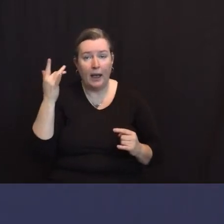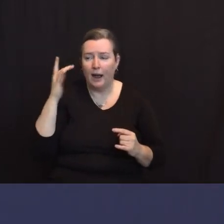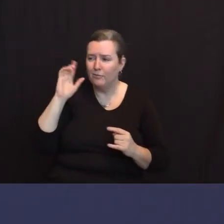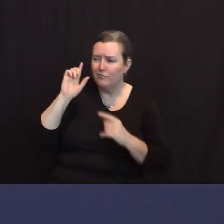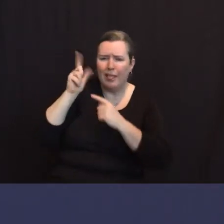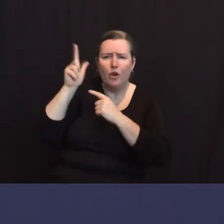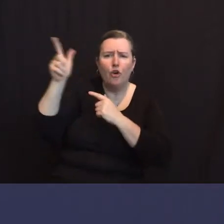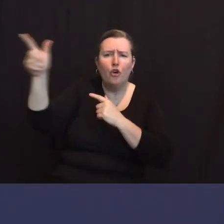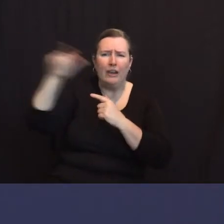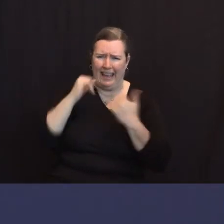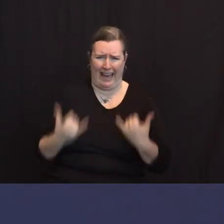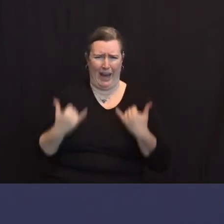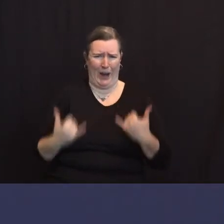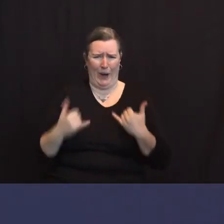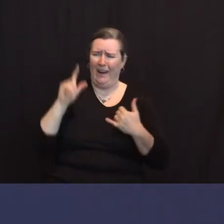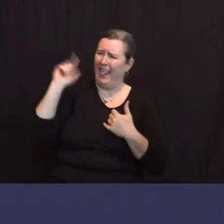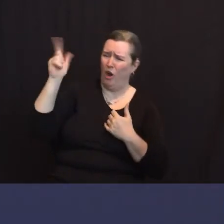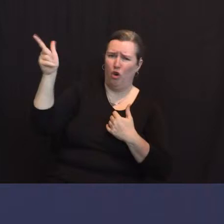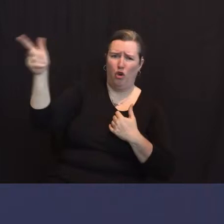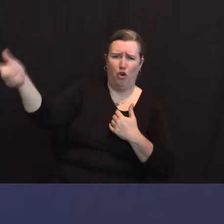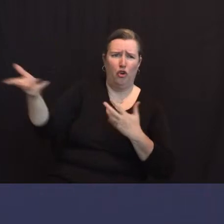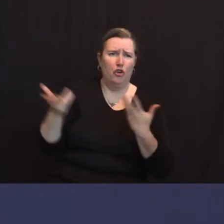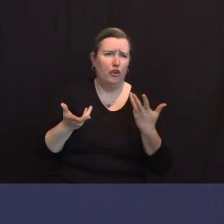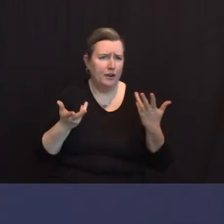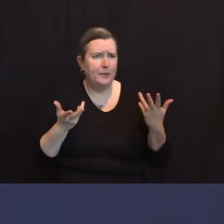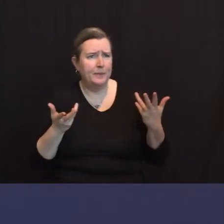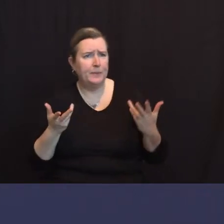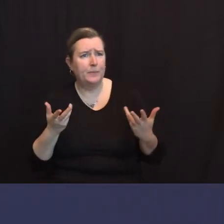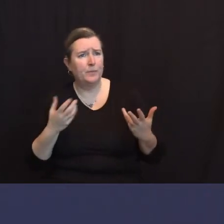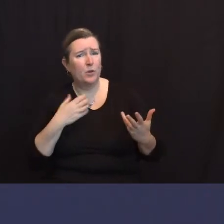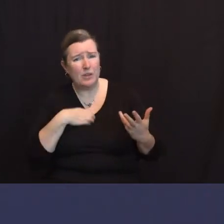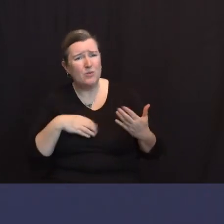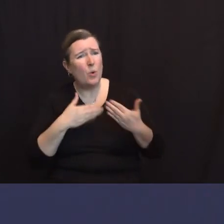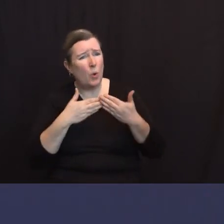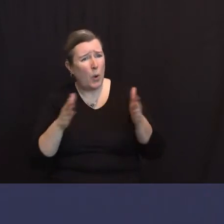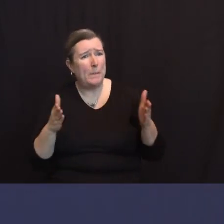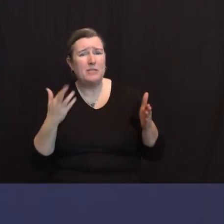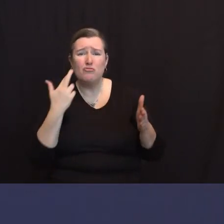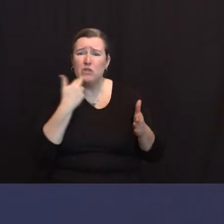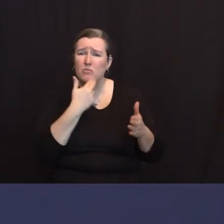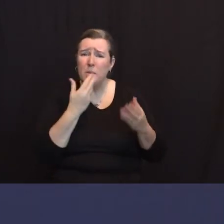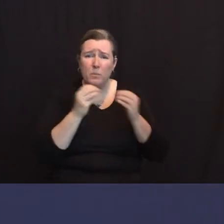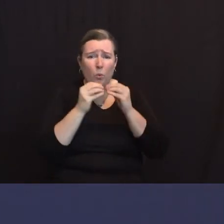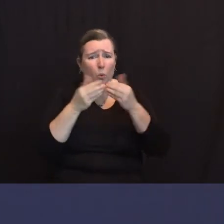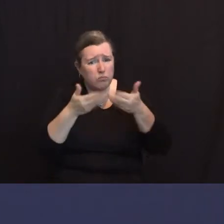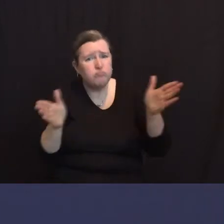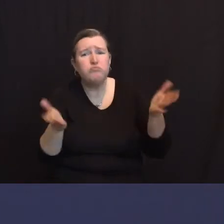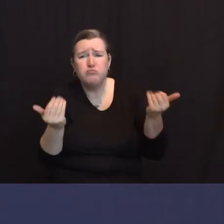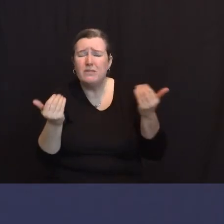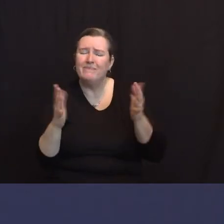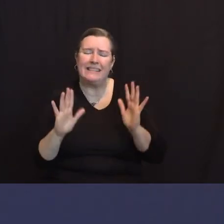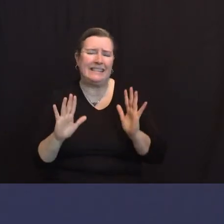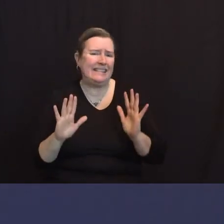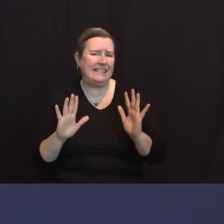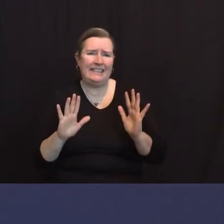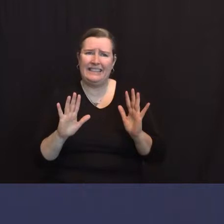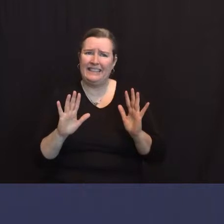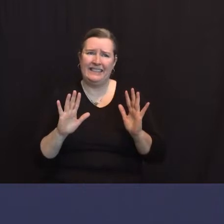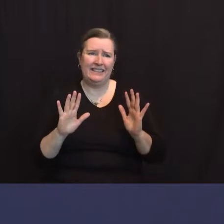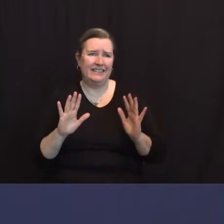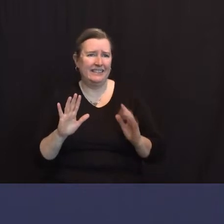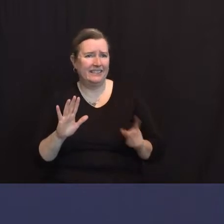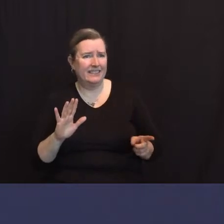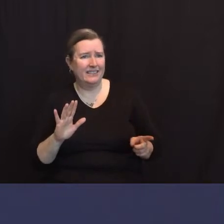Eddie's mouth, we'd like to be doing more on restaurants right now. But with these variants that Judy just went through and the transmissibility that looks like